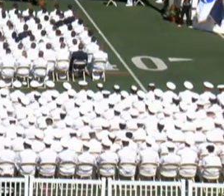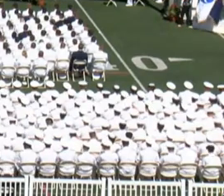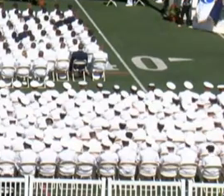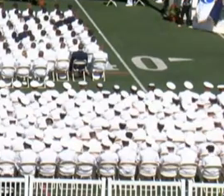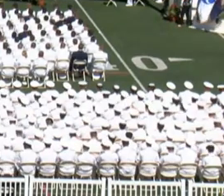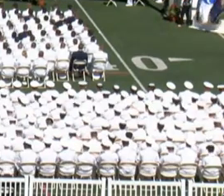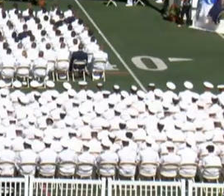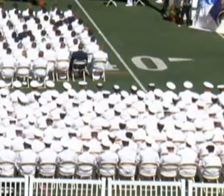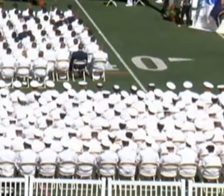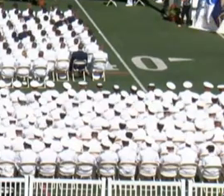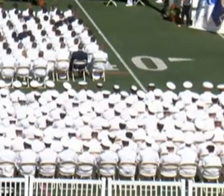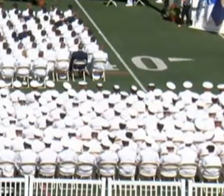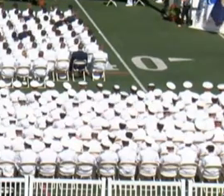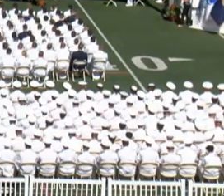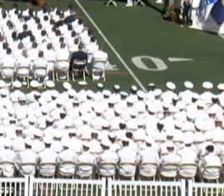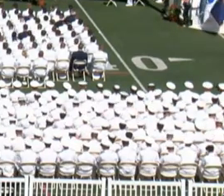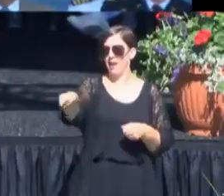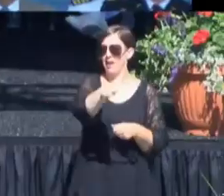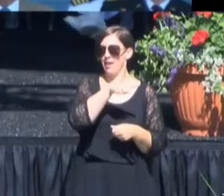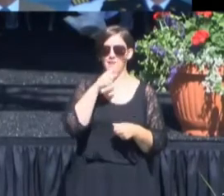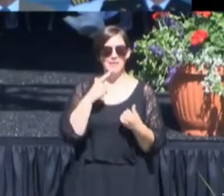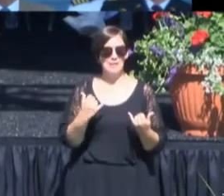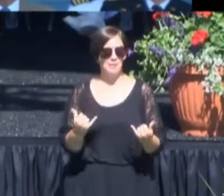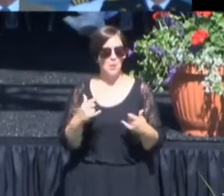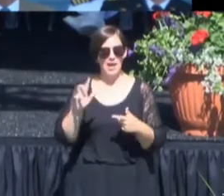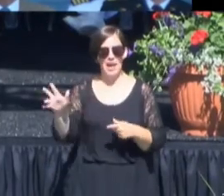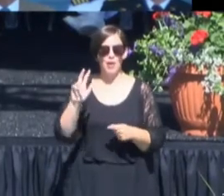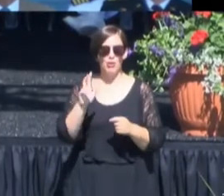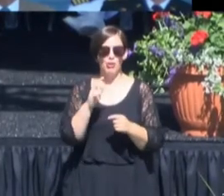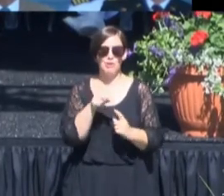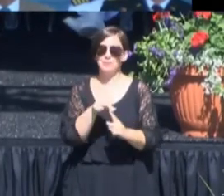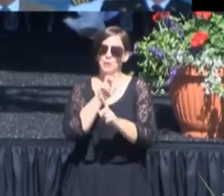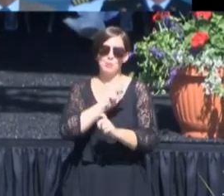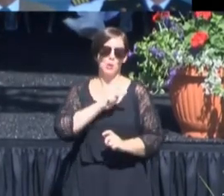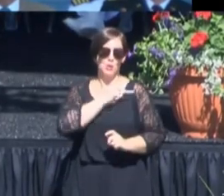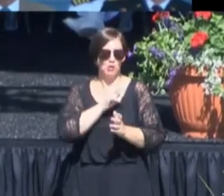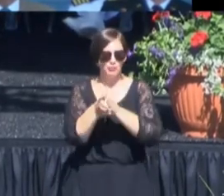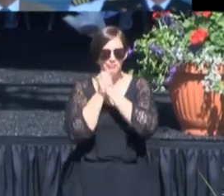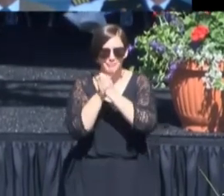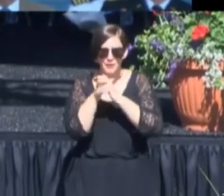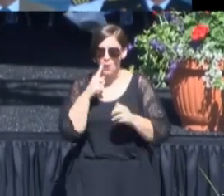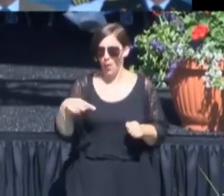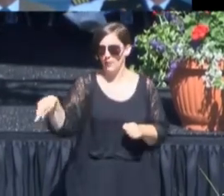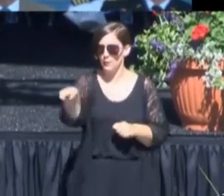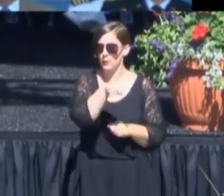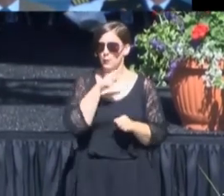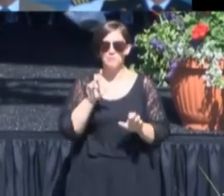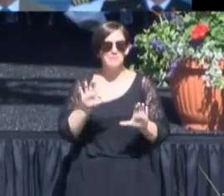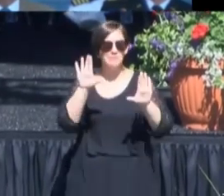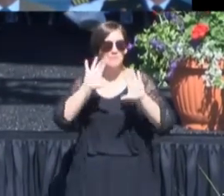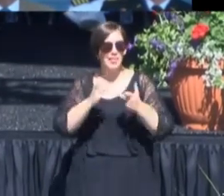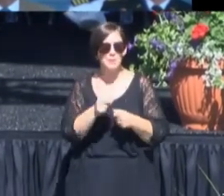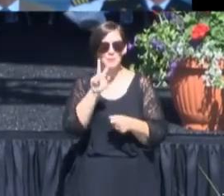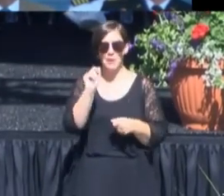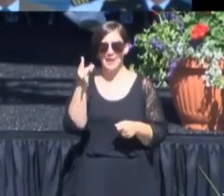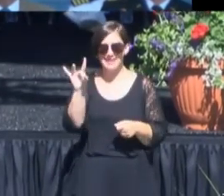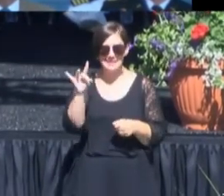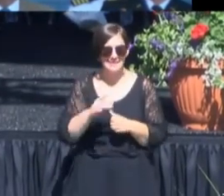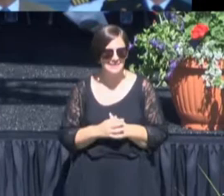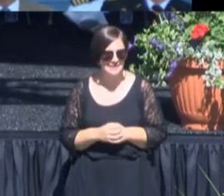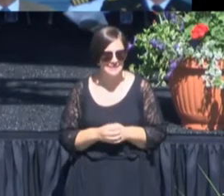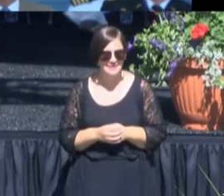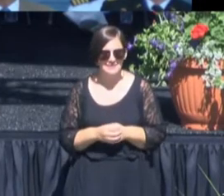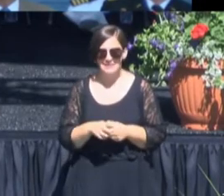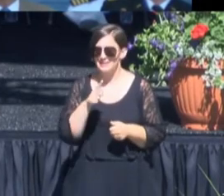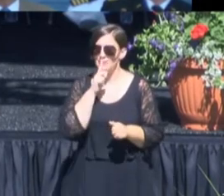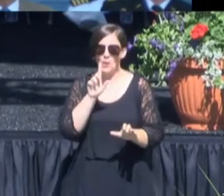everyone here this morning and her special personal congratulations to all of you in the great class of 2018. It is